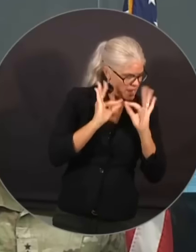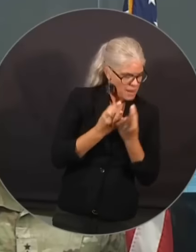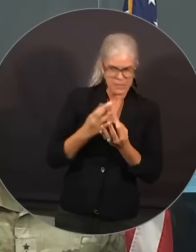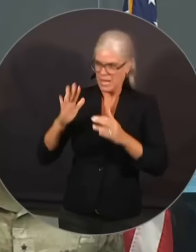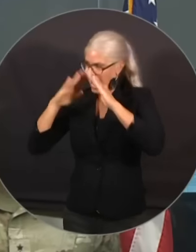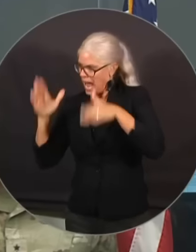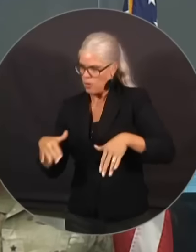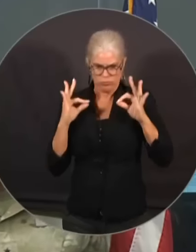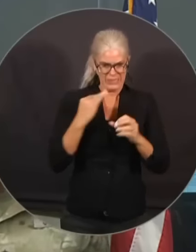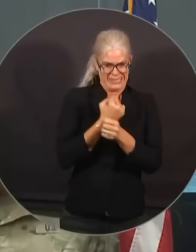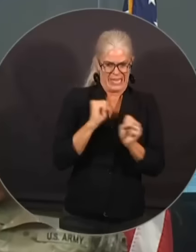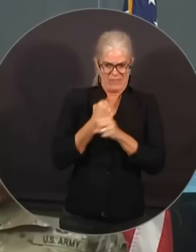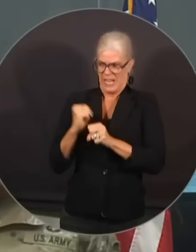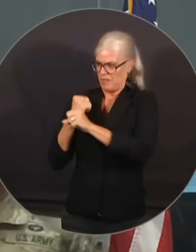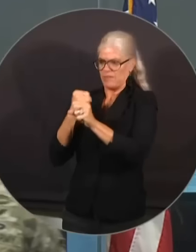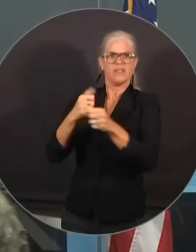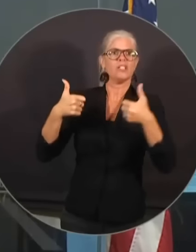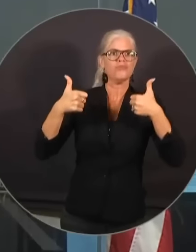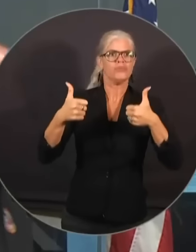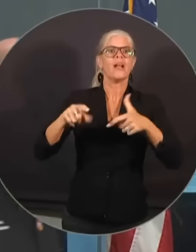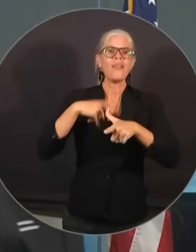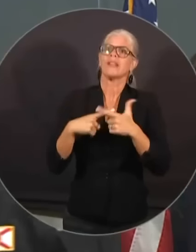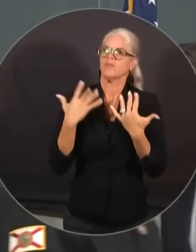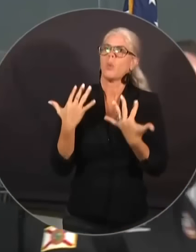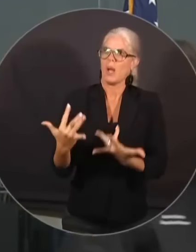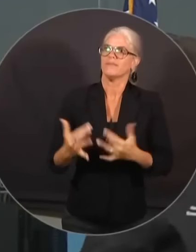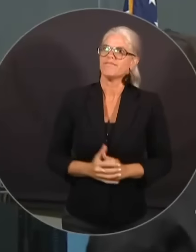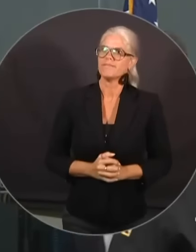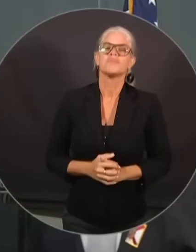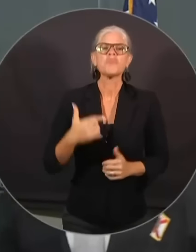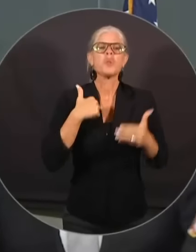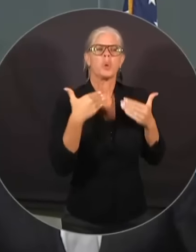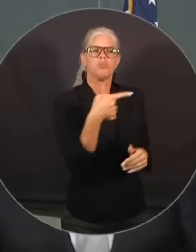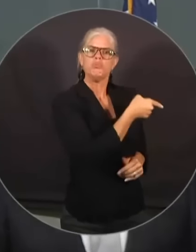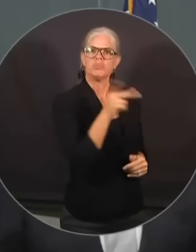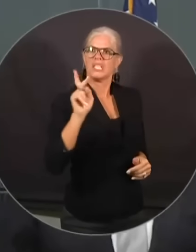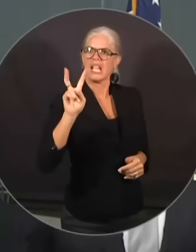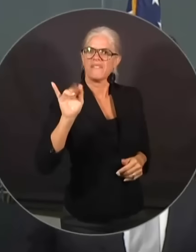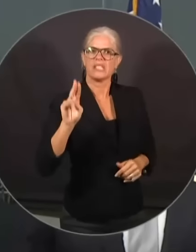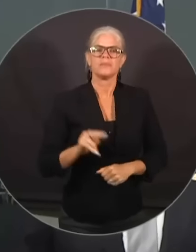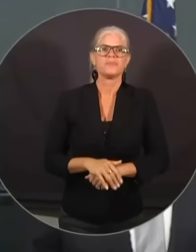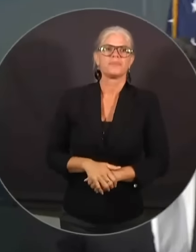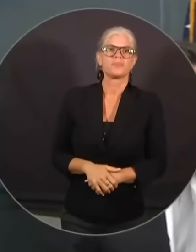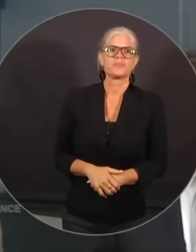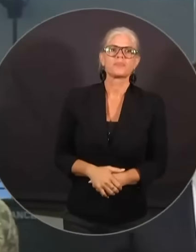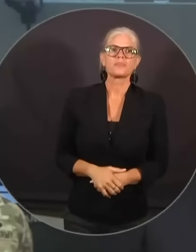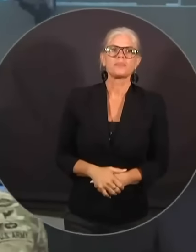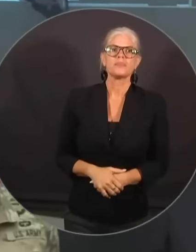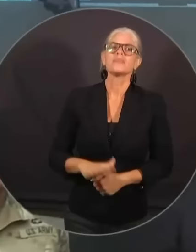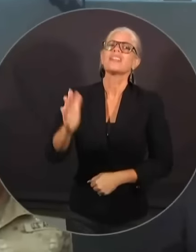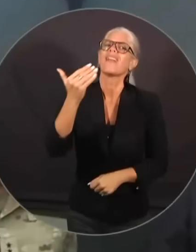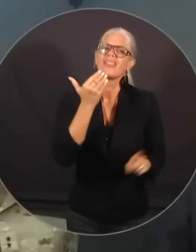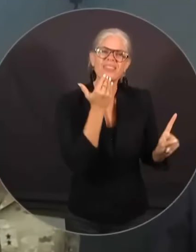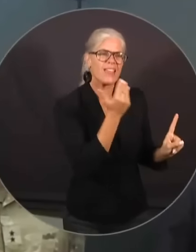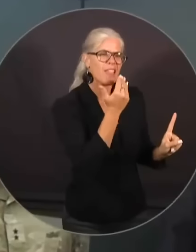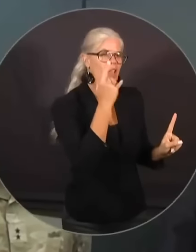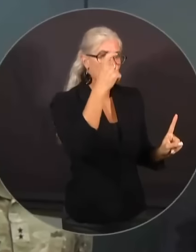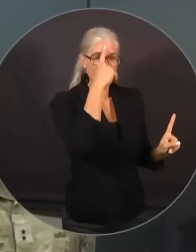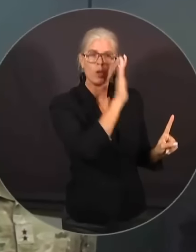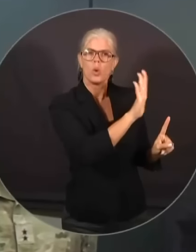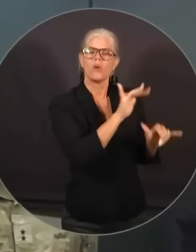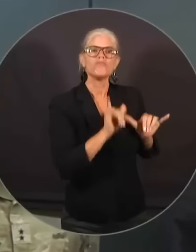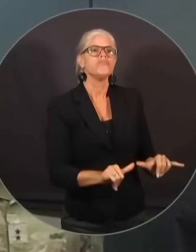I'll turn it over to Kevin Guthrie. Thank you, Governor, again, for your unwavering support and commitment